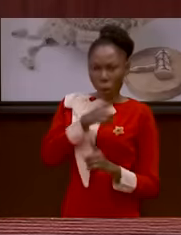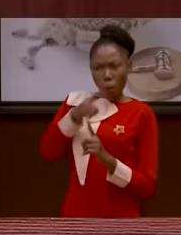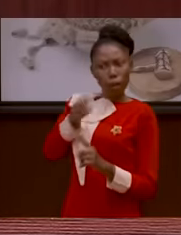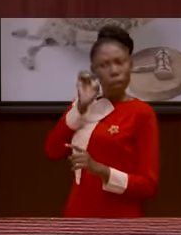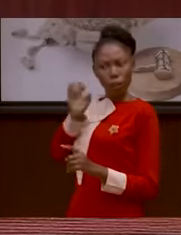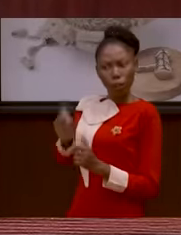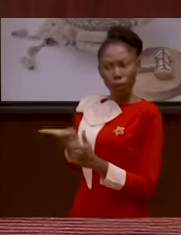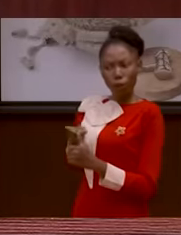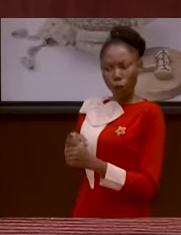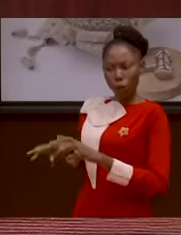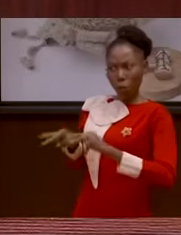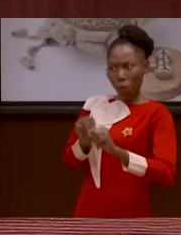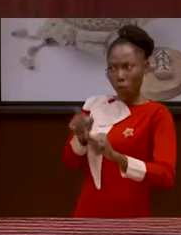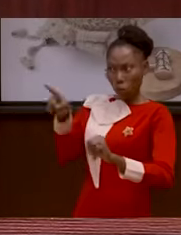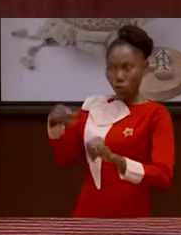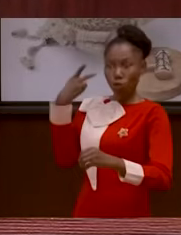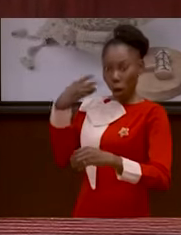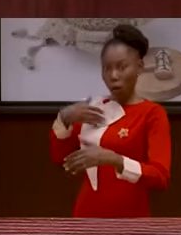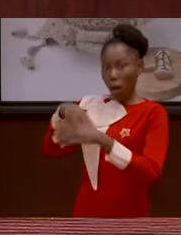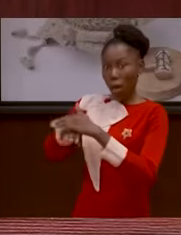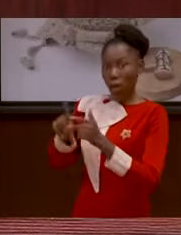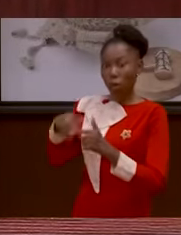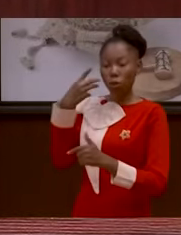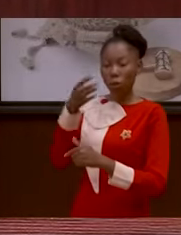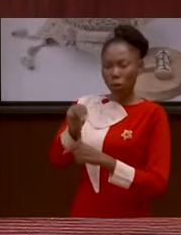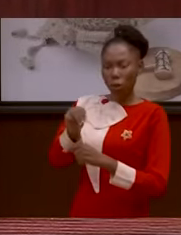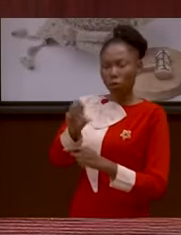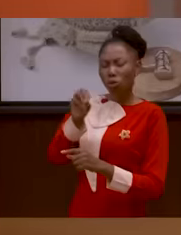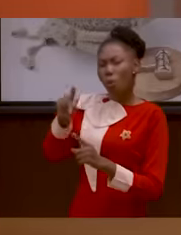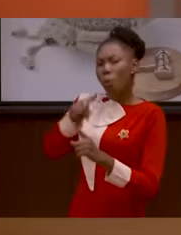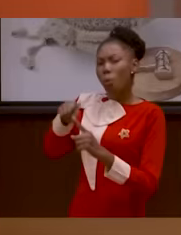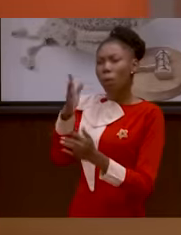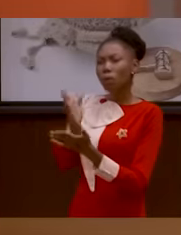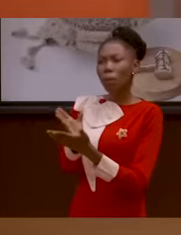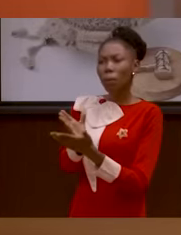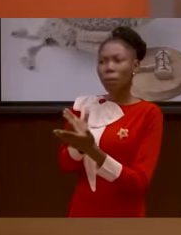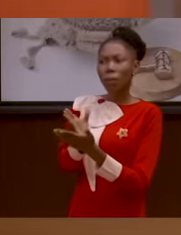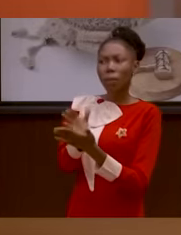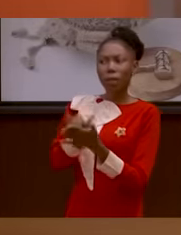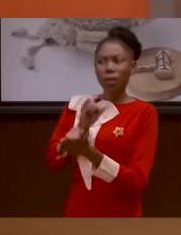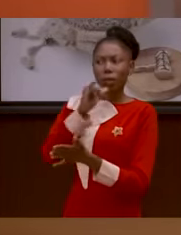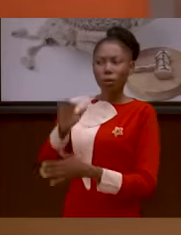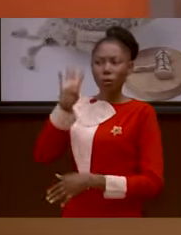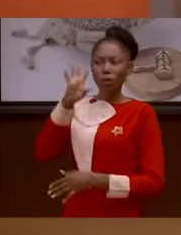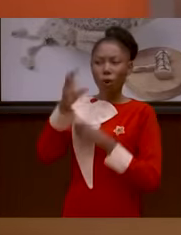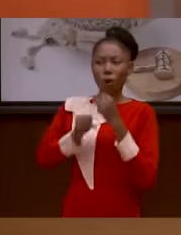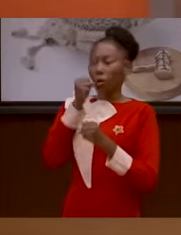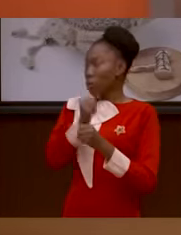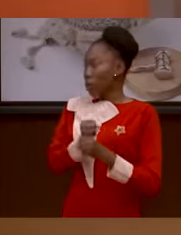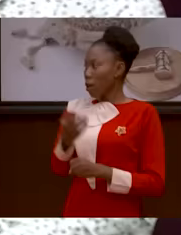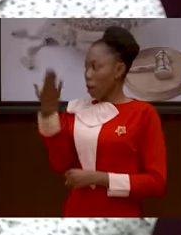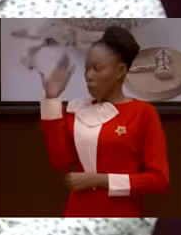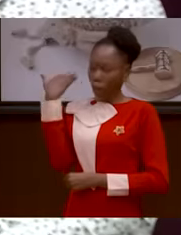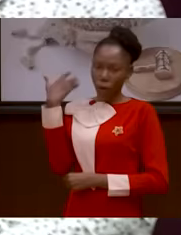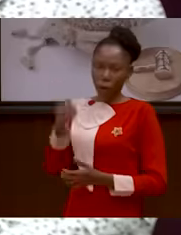out, you used to have access to them? Access to them, yeah. So when did that stop? Let's say 4 years ago. 4 years ago?